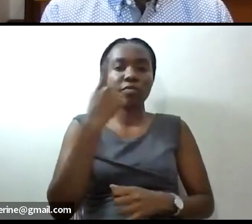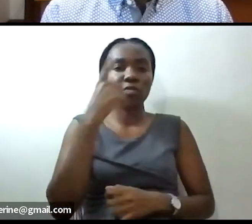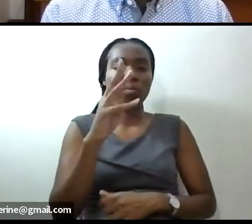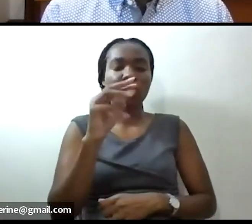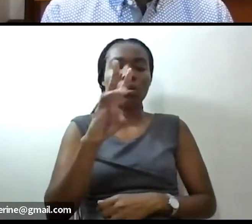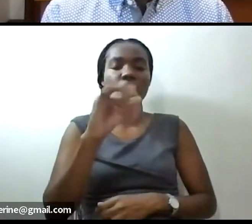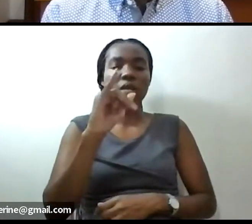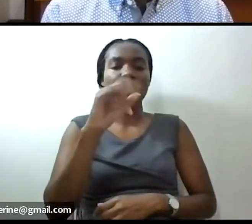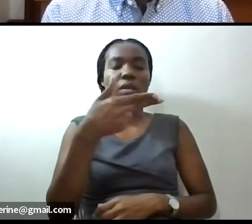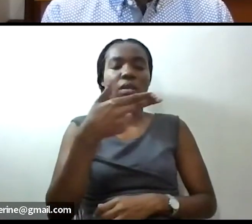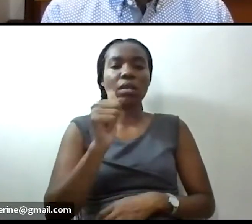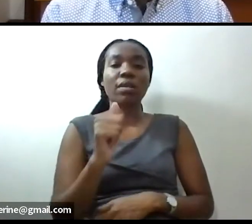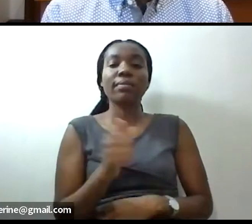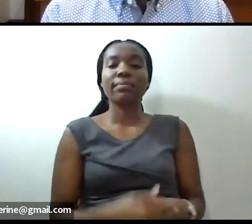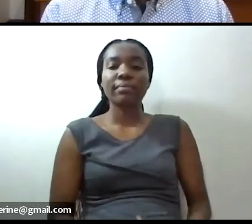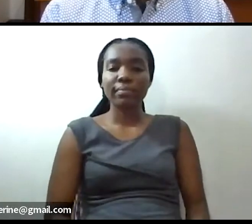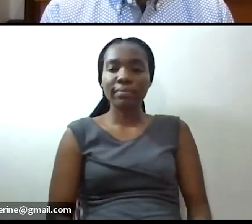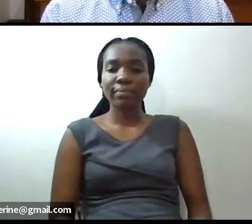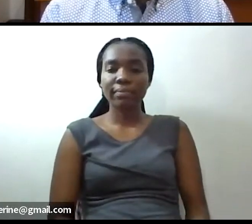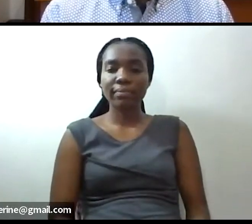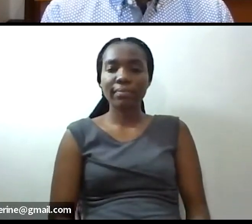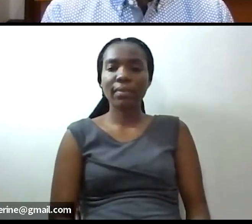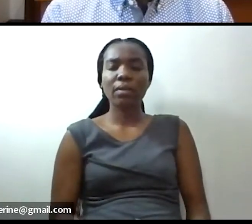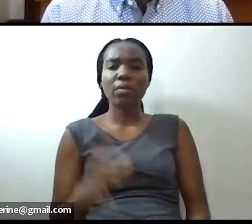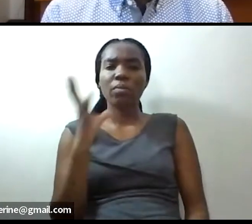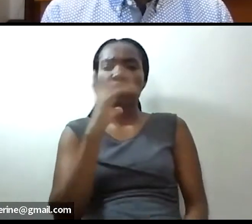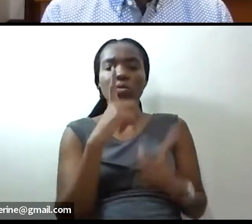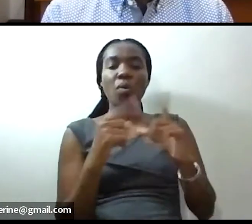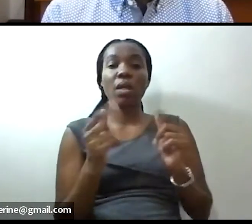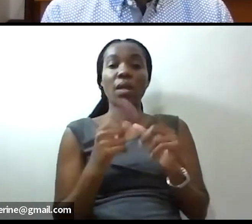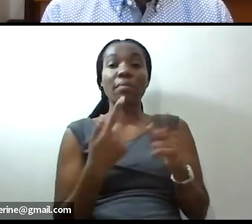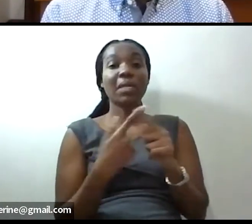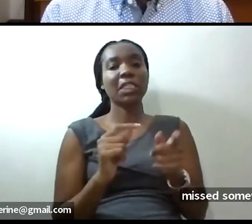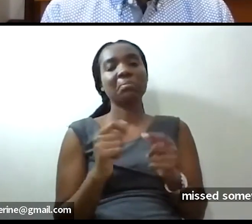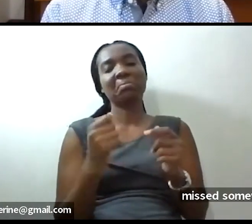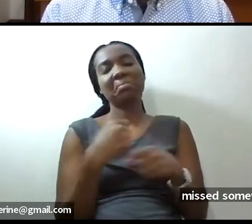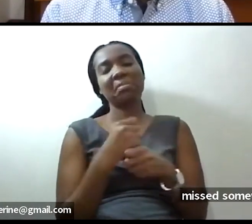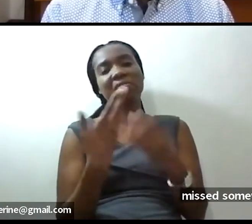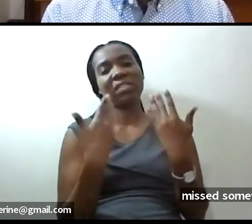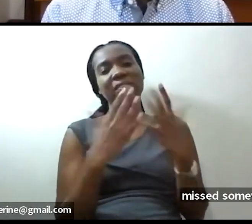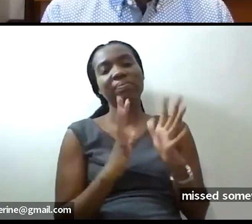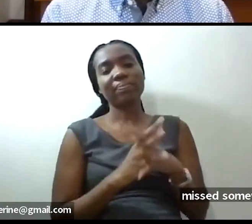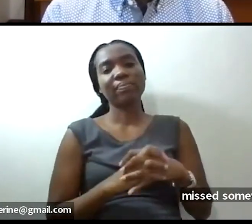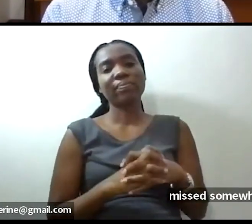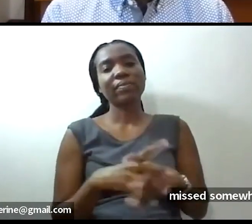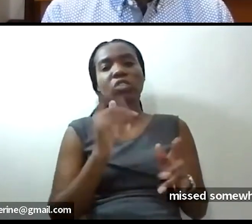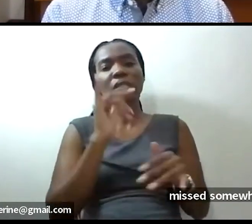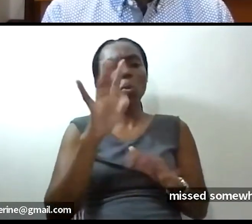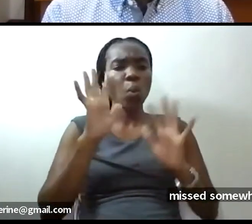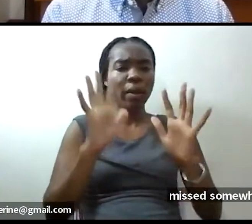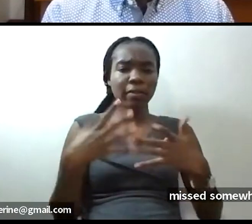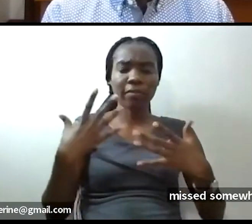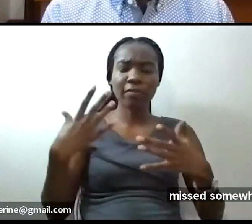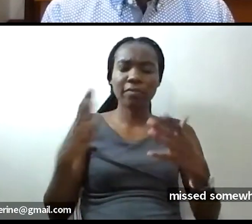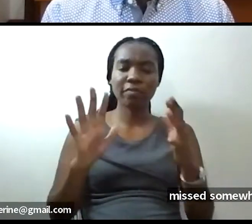She had missed some word and she was able to correct that. That was a wonderful presentation. What rate do